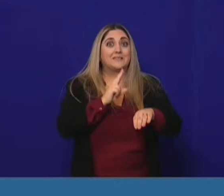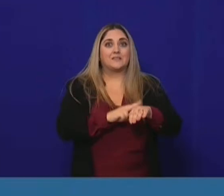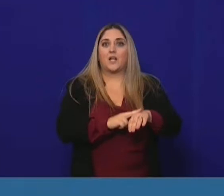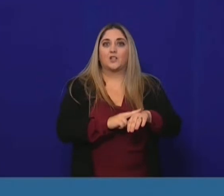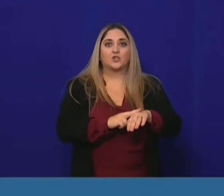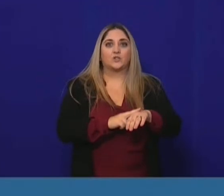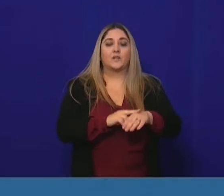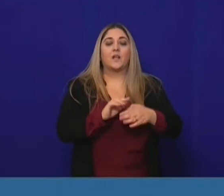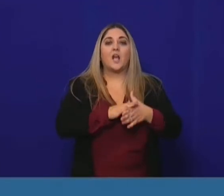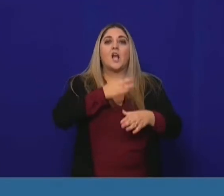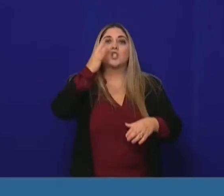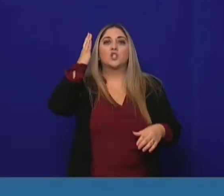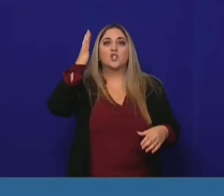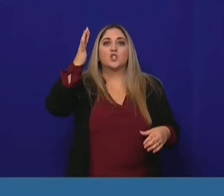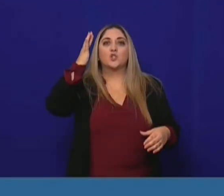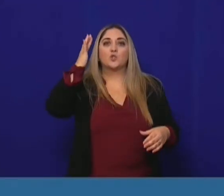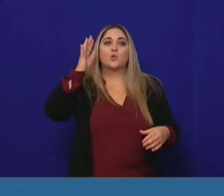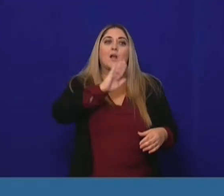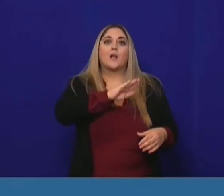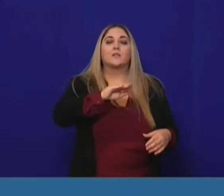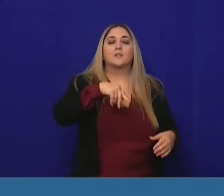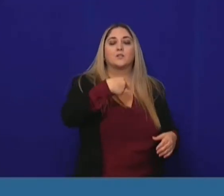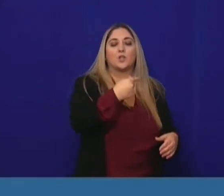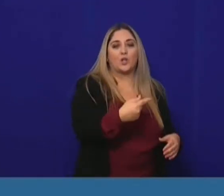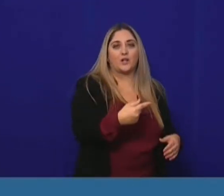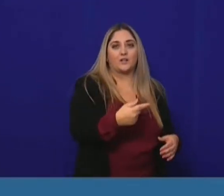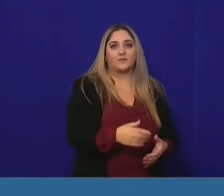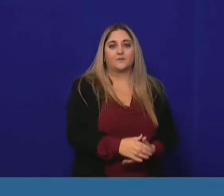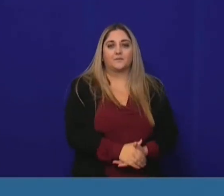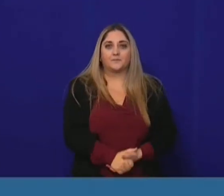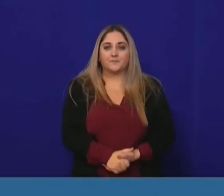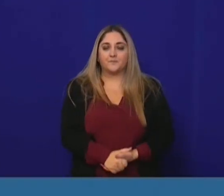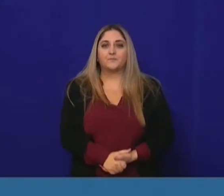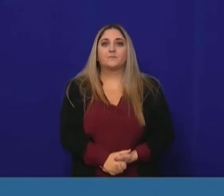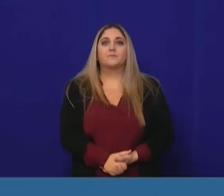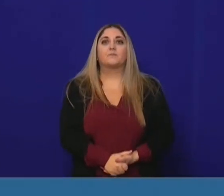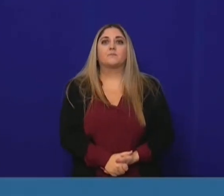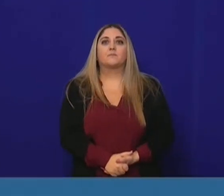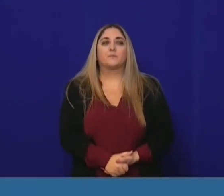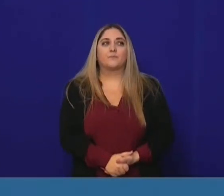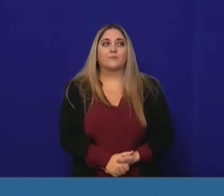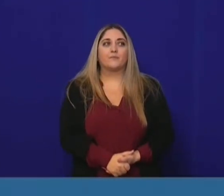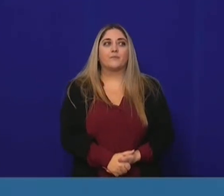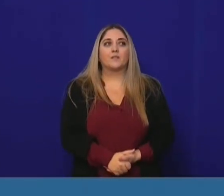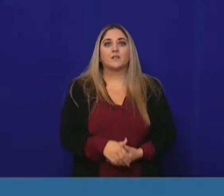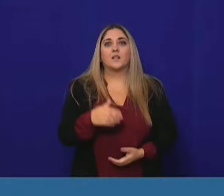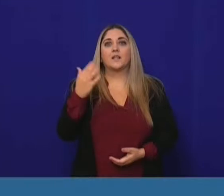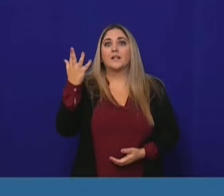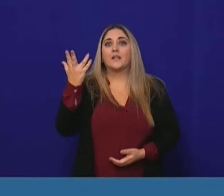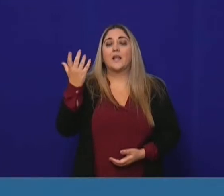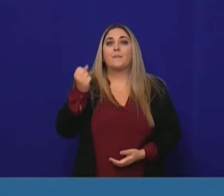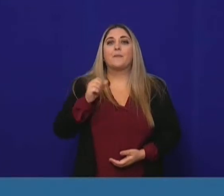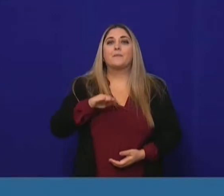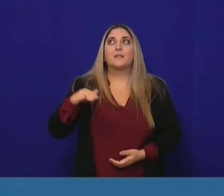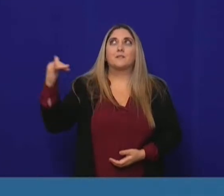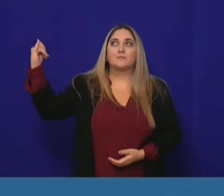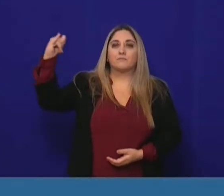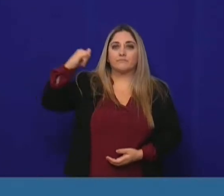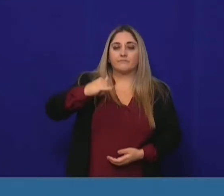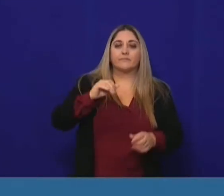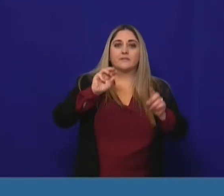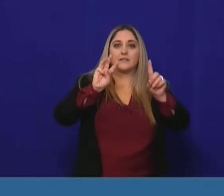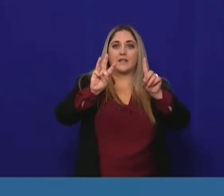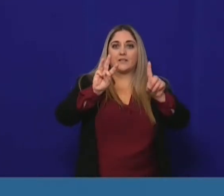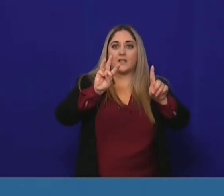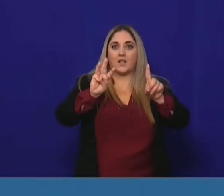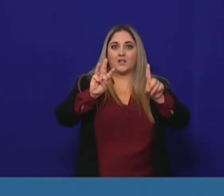għal kumplament tal-post tax-xogħol tiegħek. Bħala numru ta' każijiet li ġew minn barra kellna 13 u għad